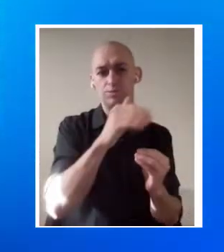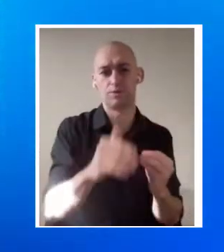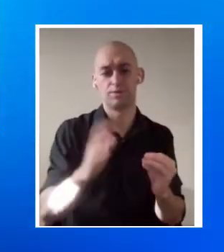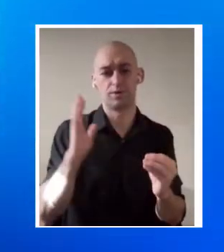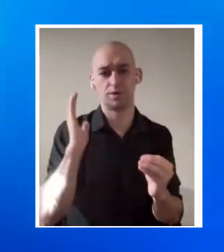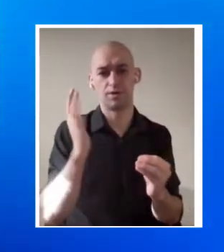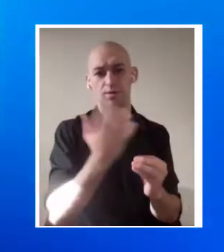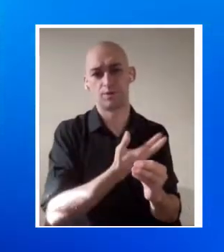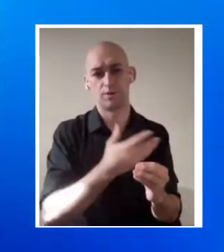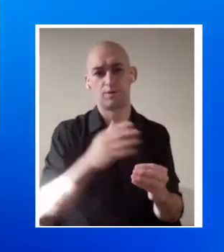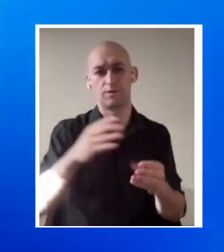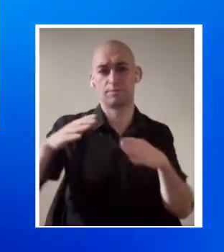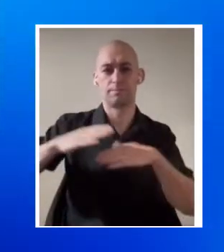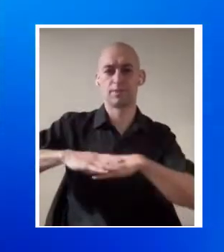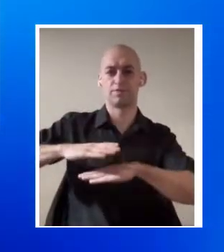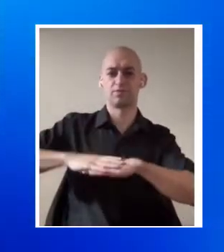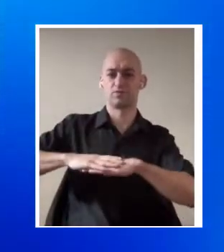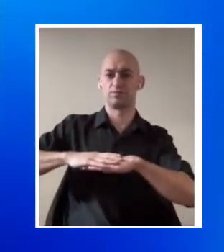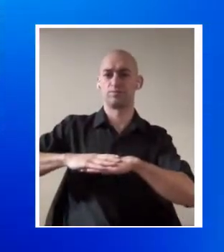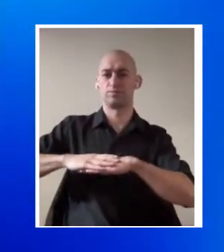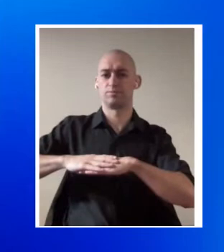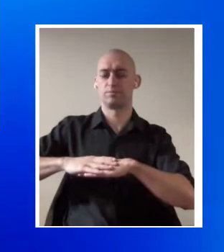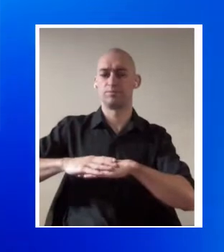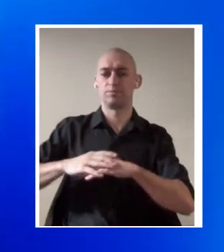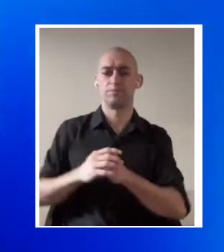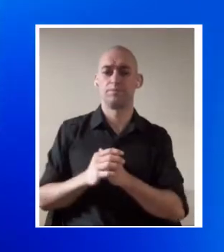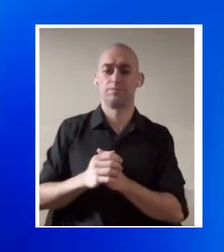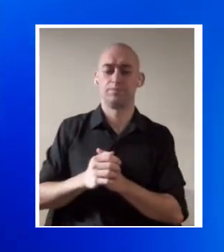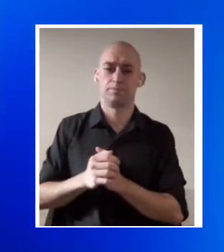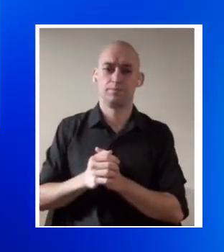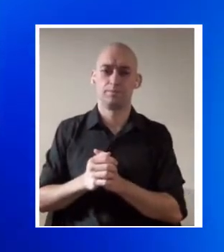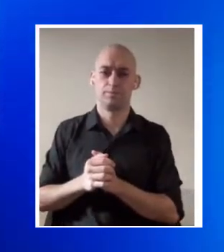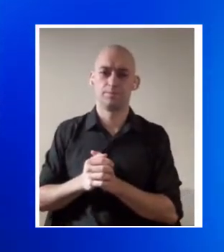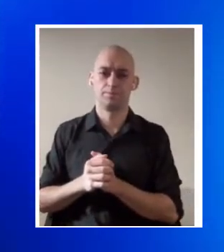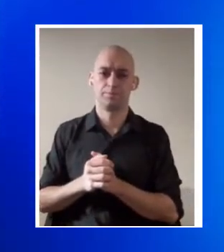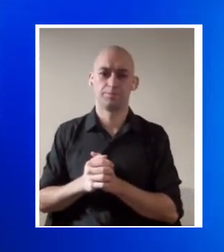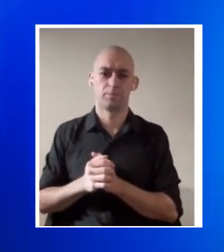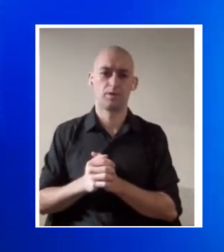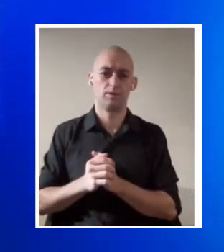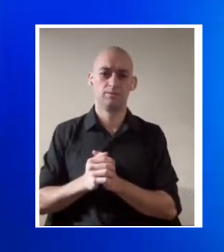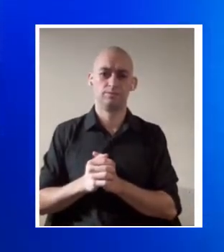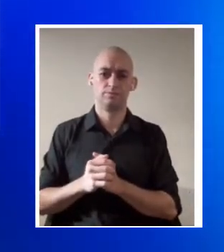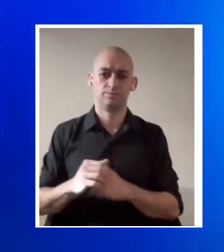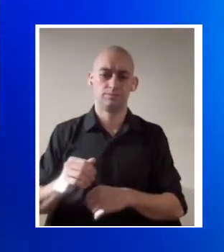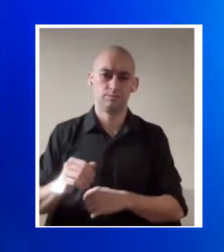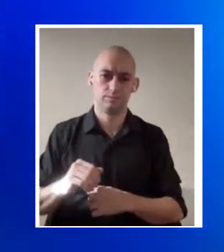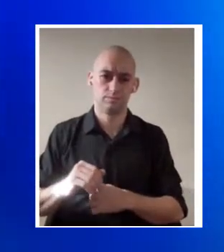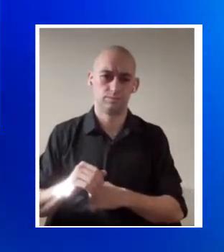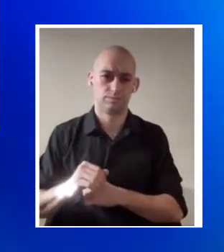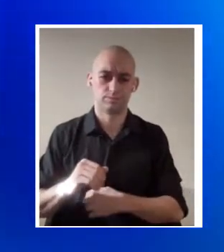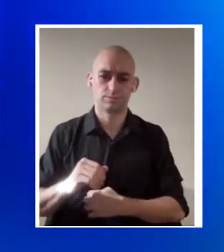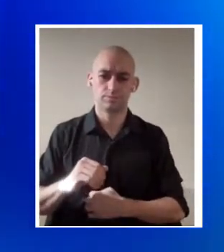within our platform, not within Zoom. It's a totally different setup.